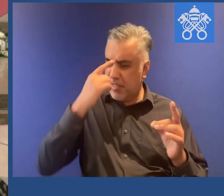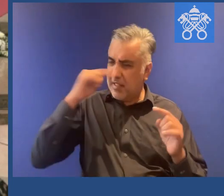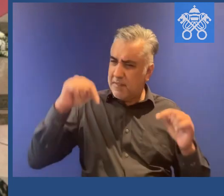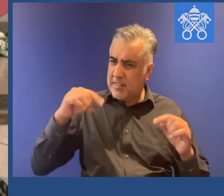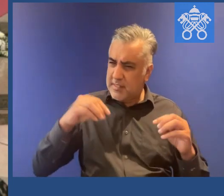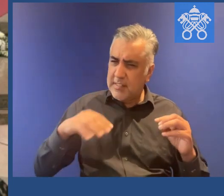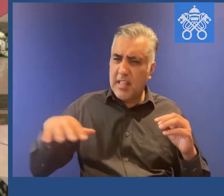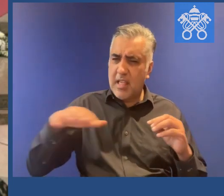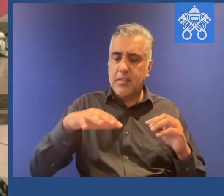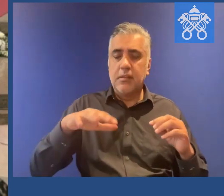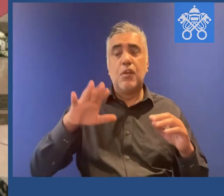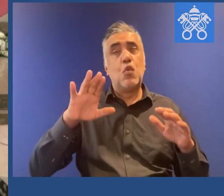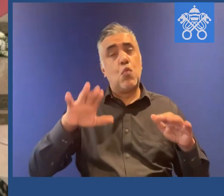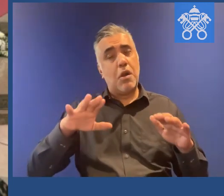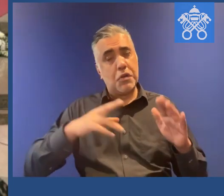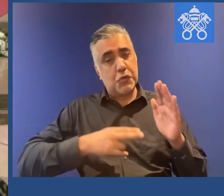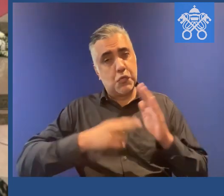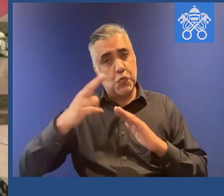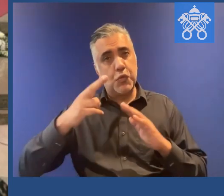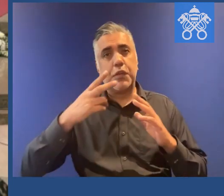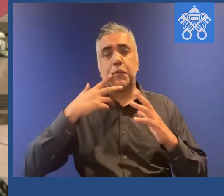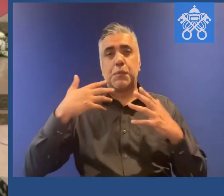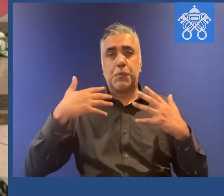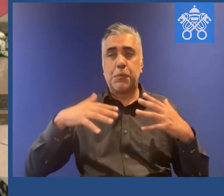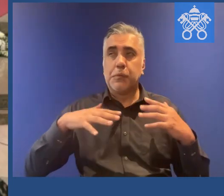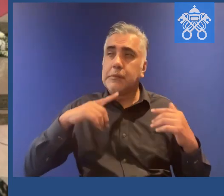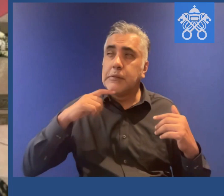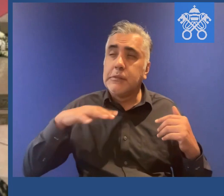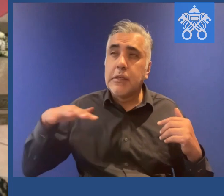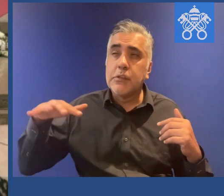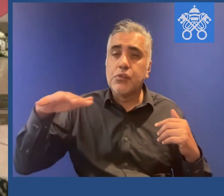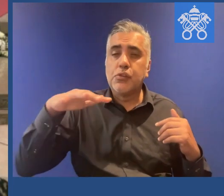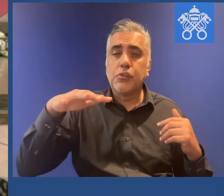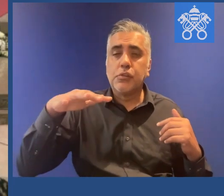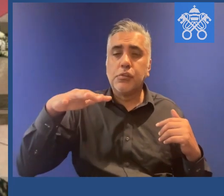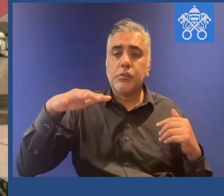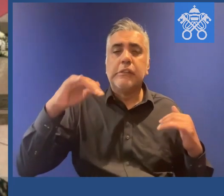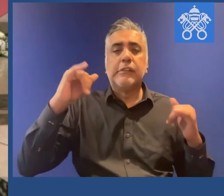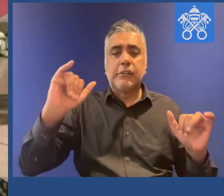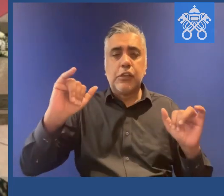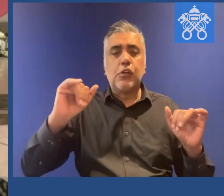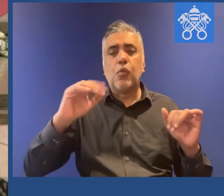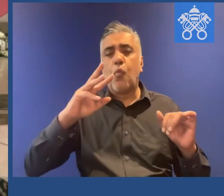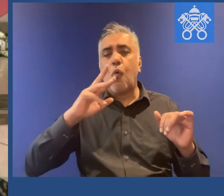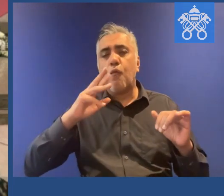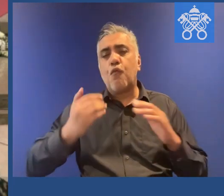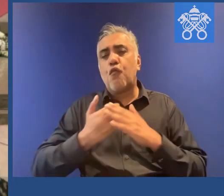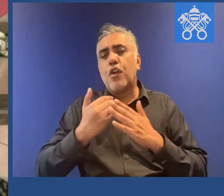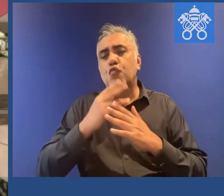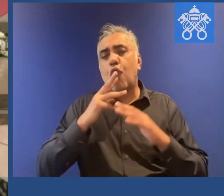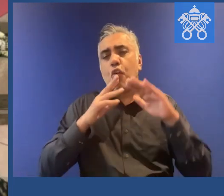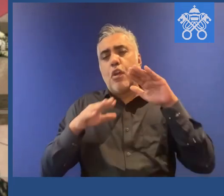land. While it is true that there is a large expanse of desert, there are springs of fresh water